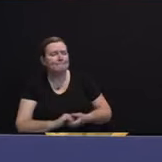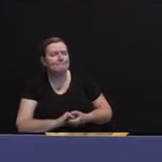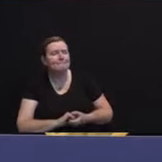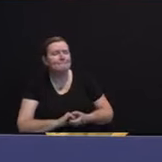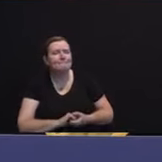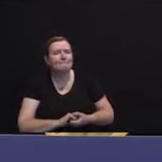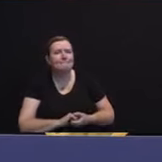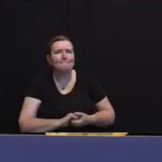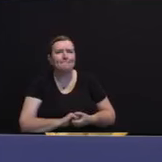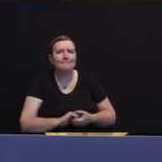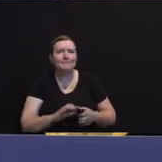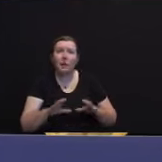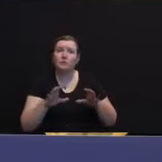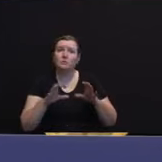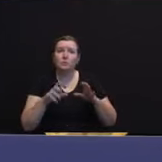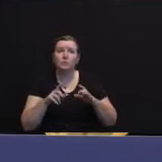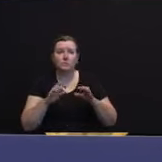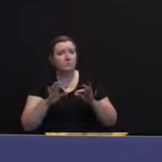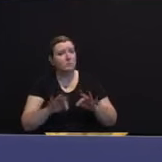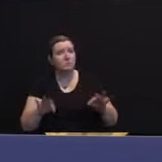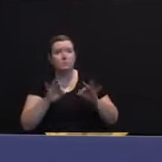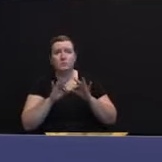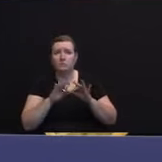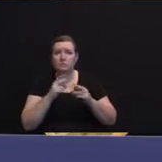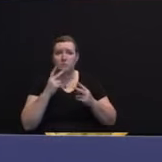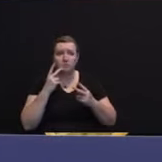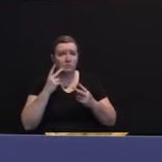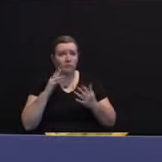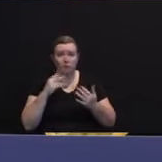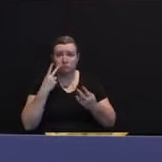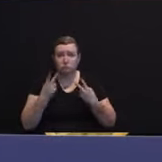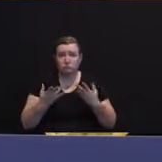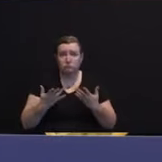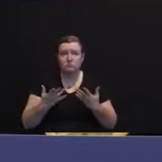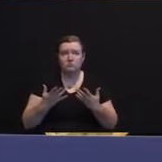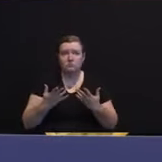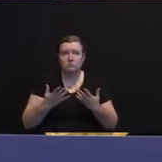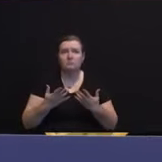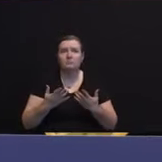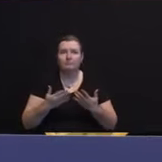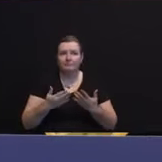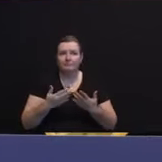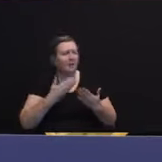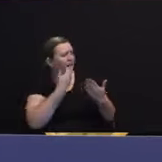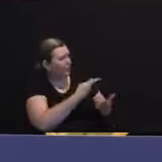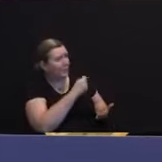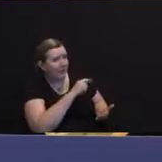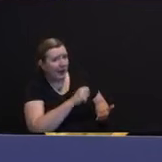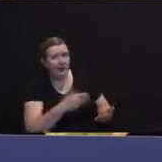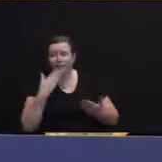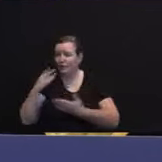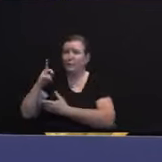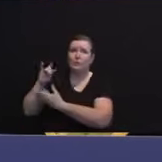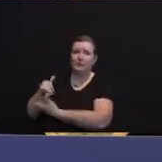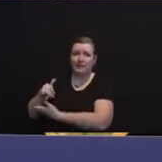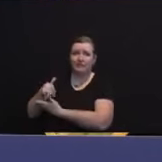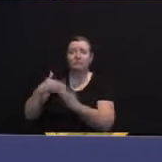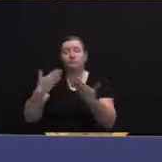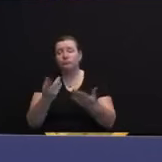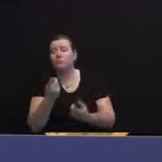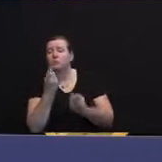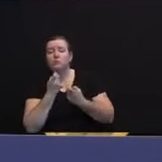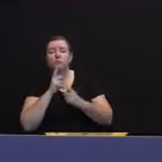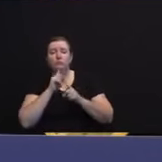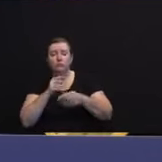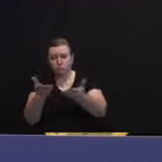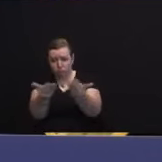worth visiting if you've never done it before. Thank you, Pat, and thank you, Judy, as well. So we'll take questions. We'll start over here. Dante's got the mic